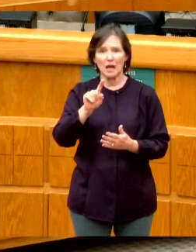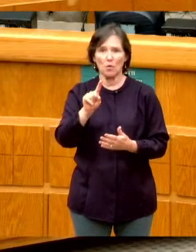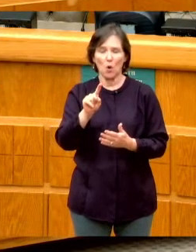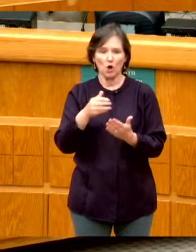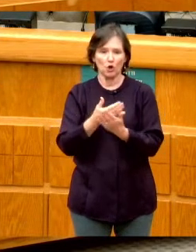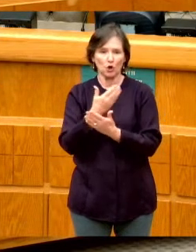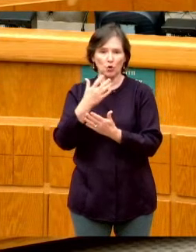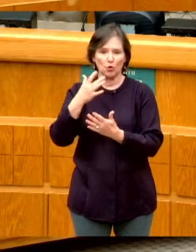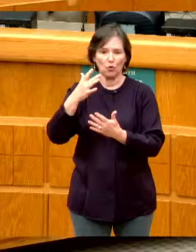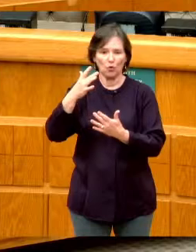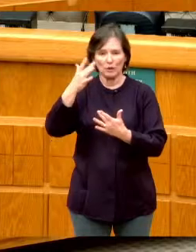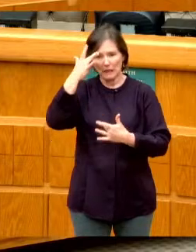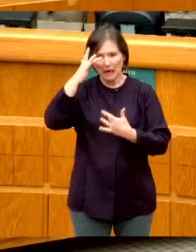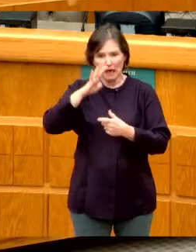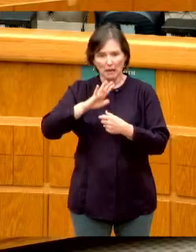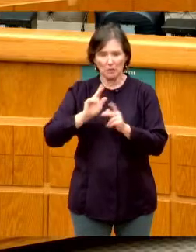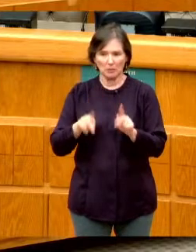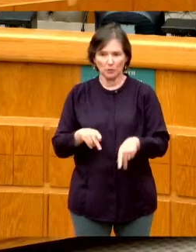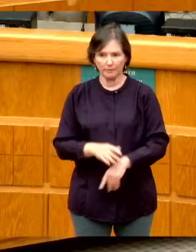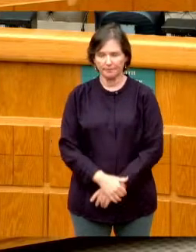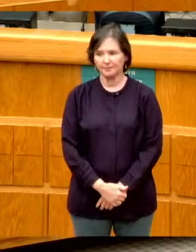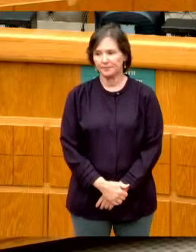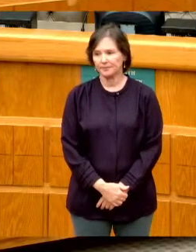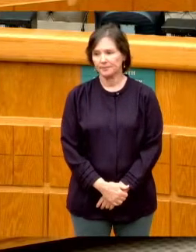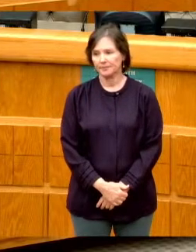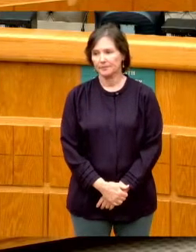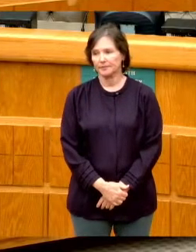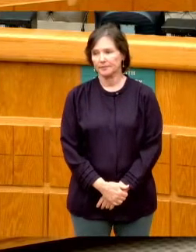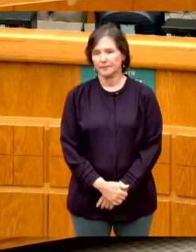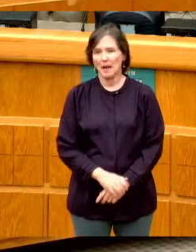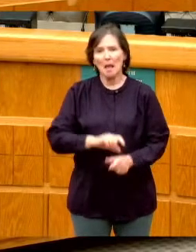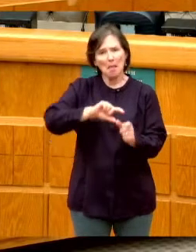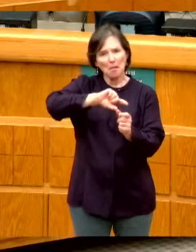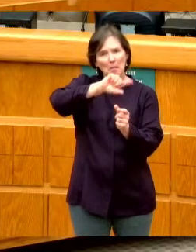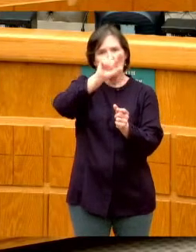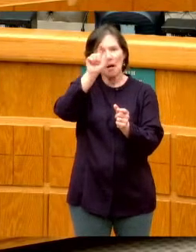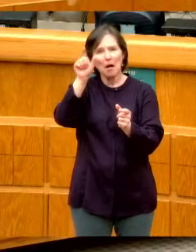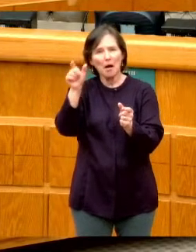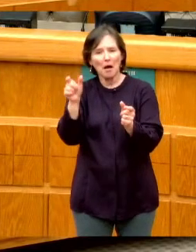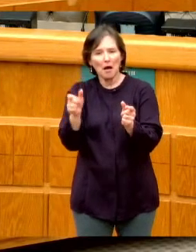slide. So our pie diagram basically shows